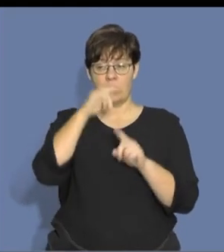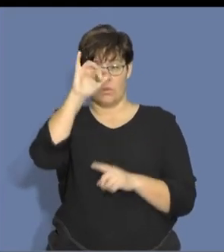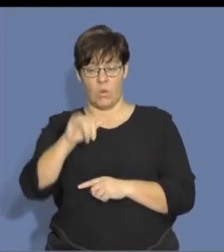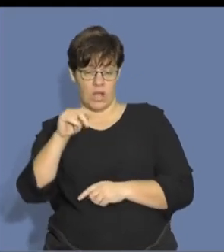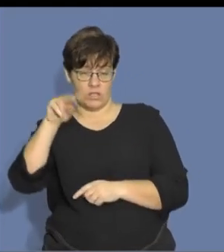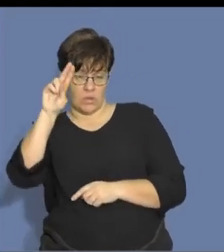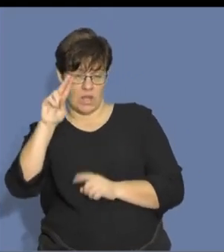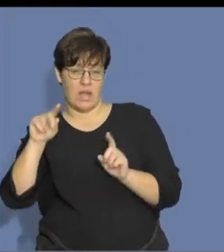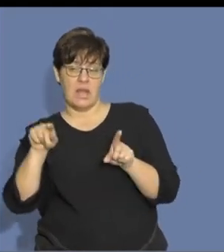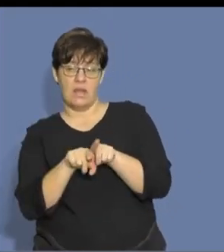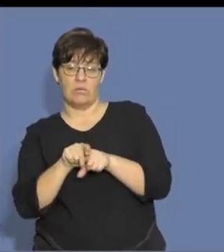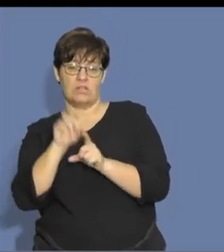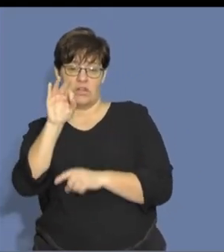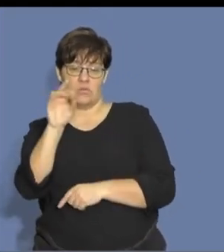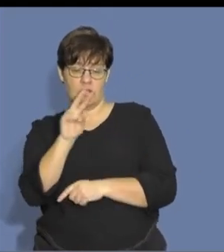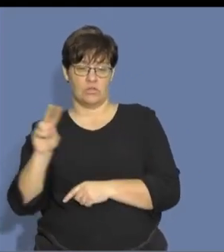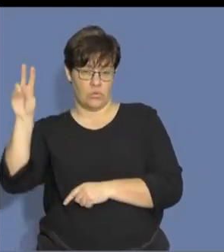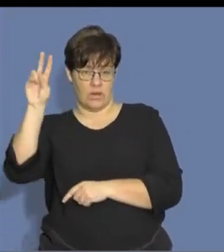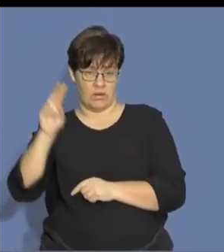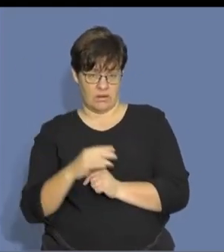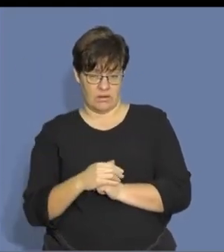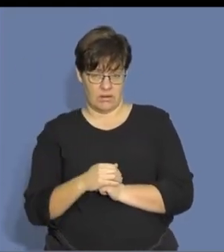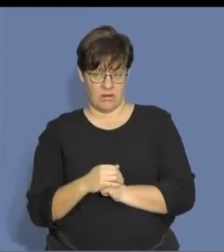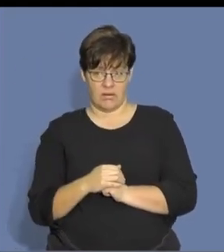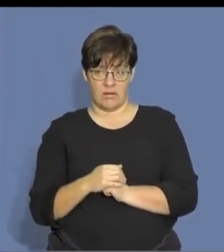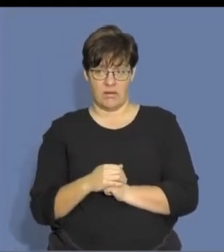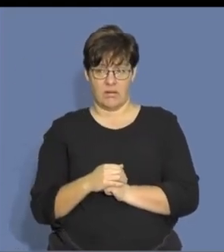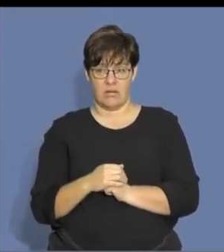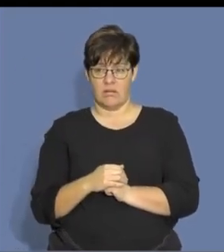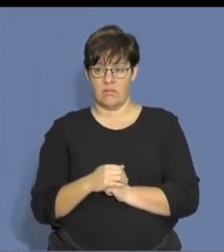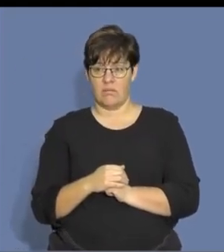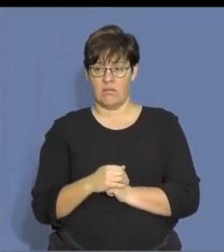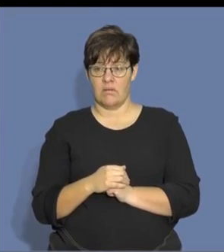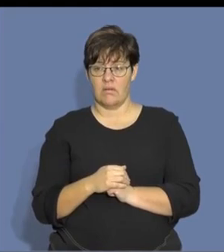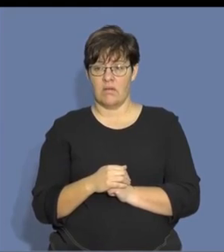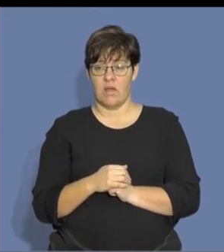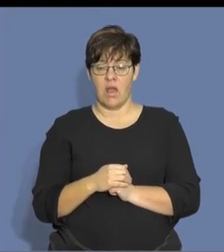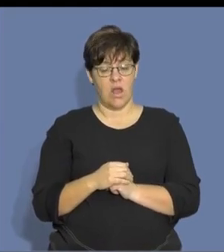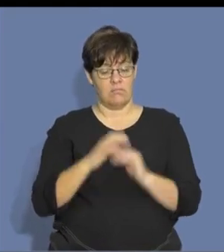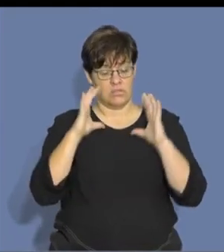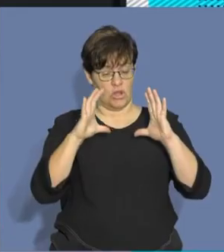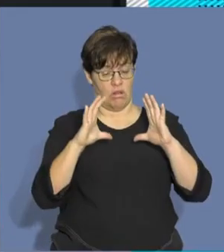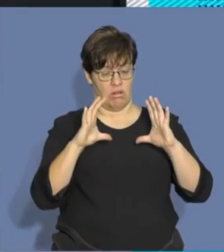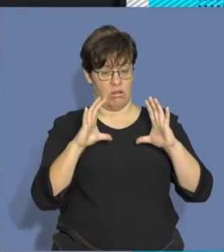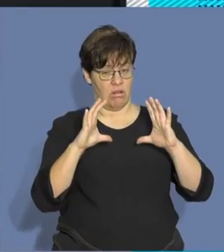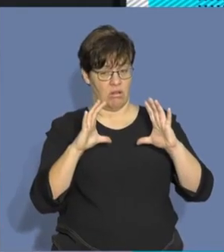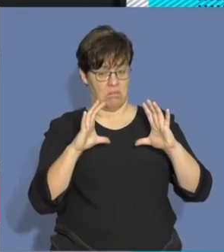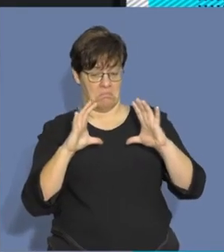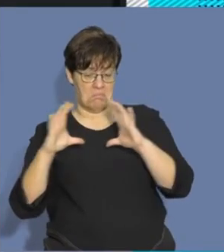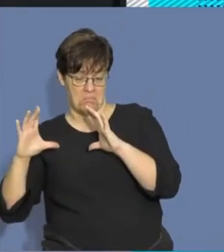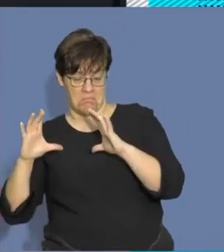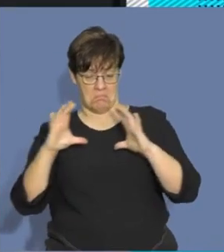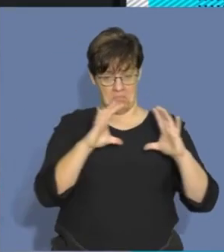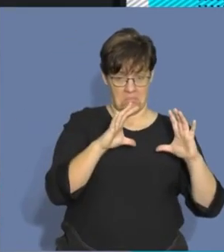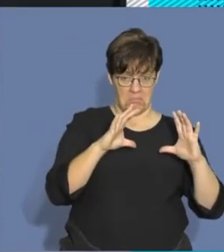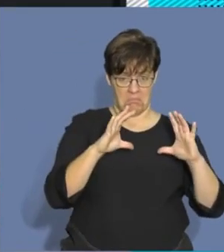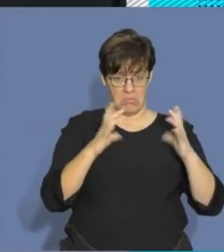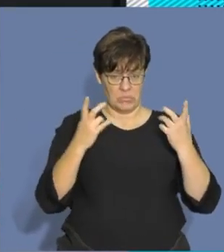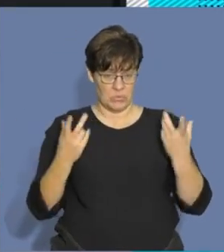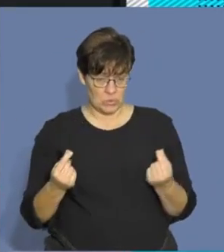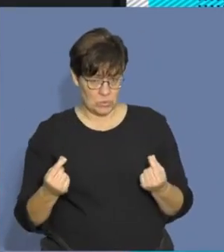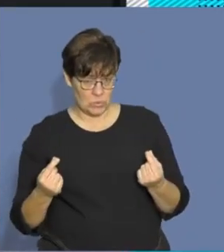squared, what do you think this is going to do to the shape of my circle? Well, isn't going to do exactly the same what it